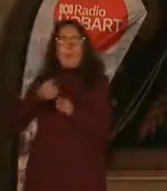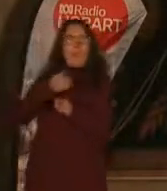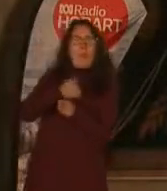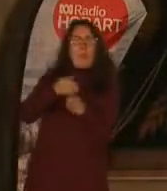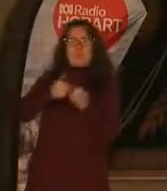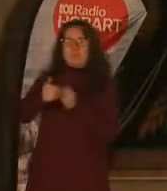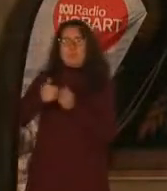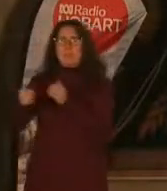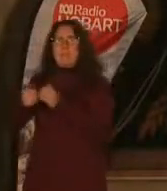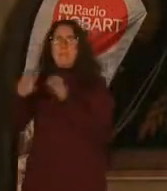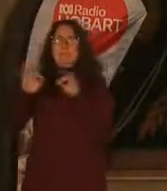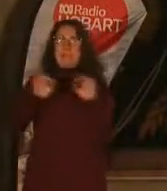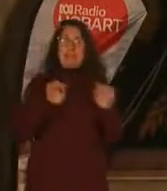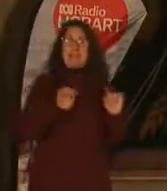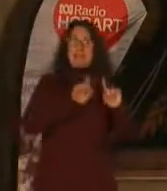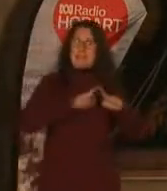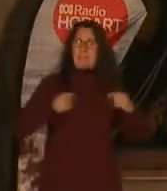that work together